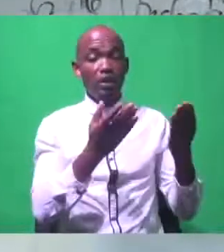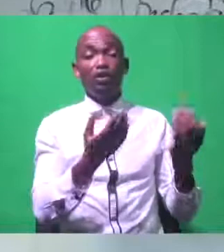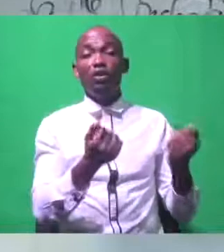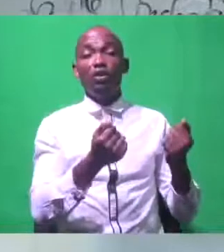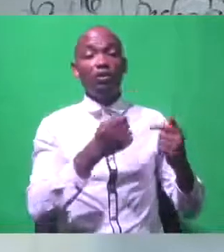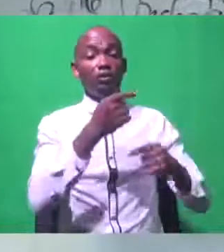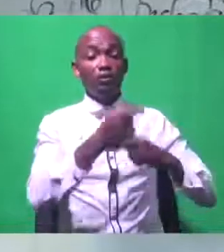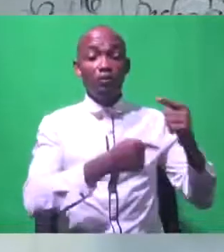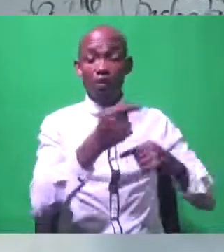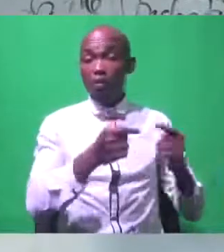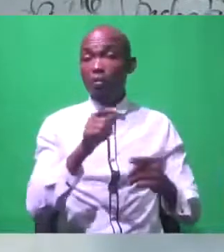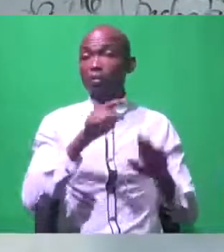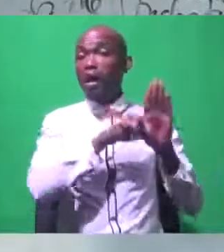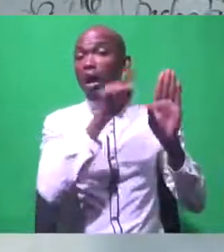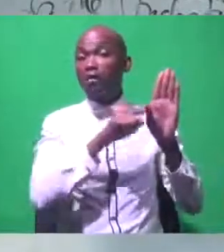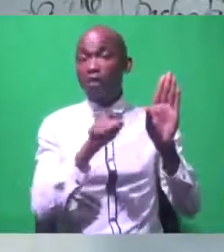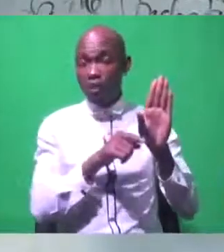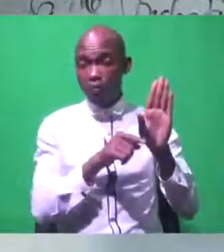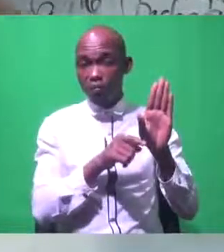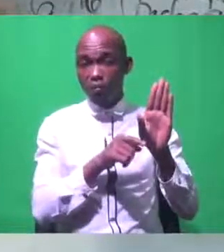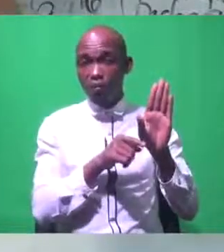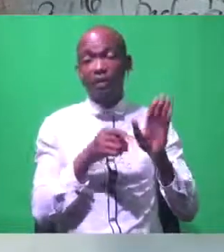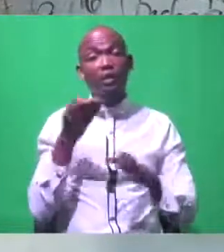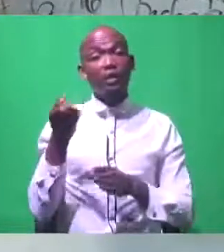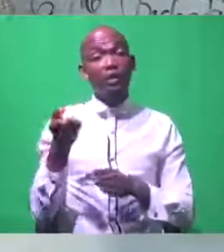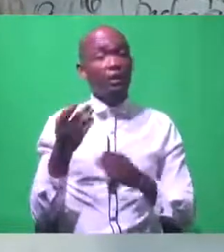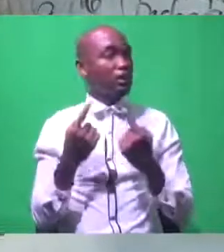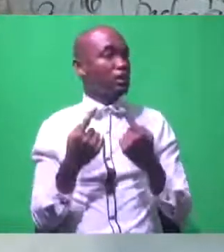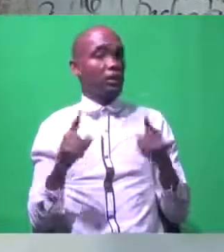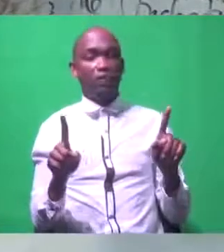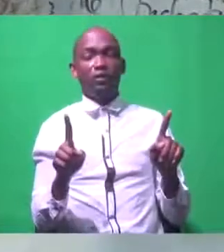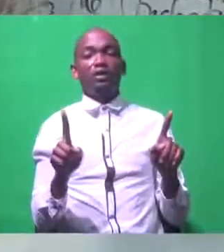Africans, something which was different from the